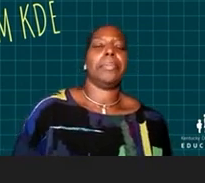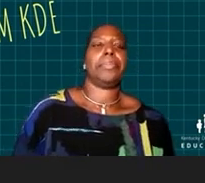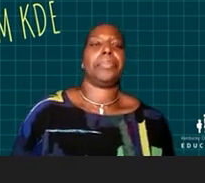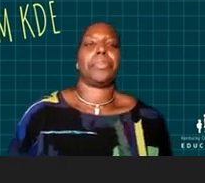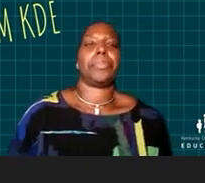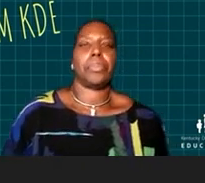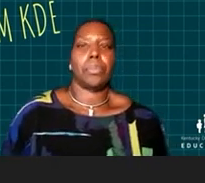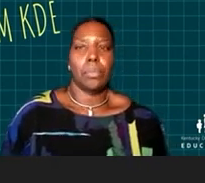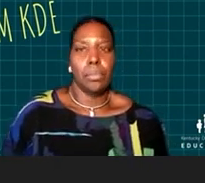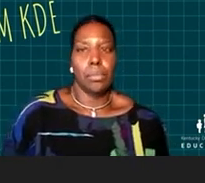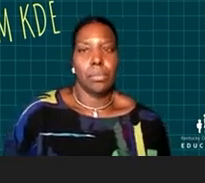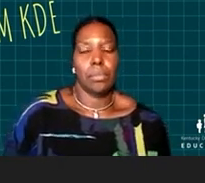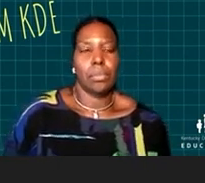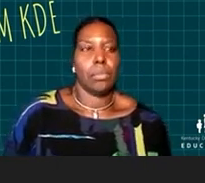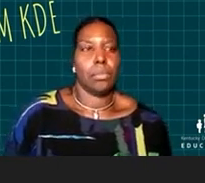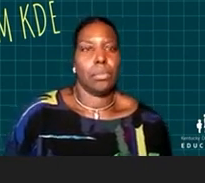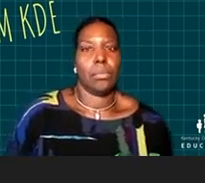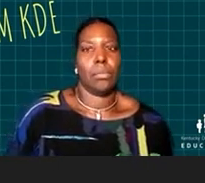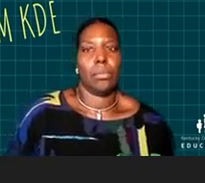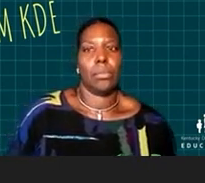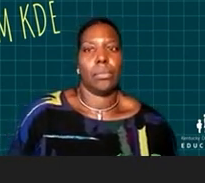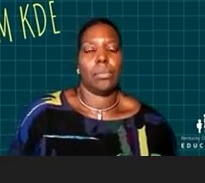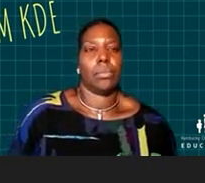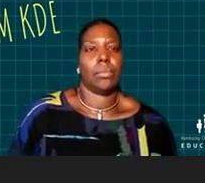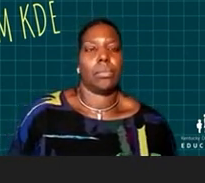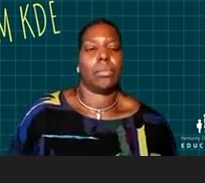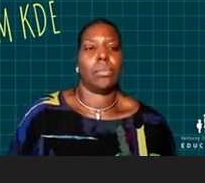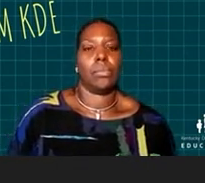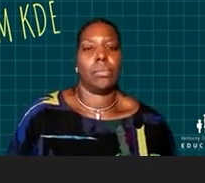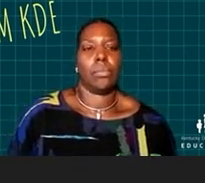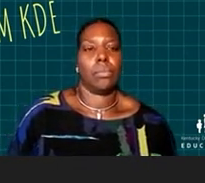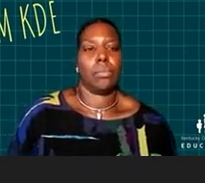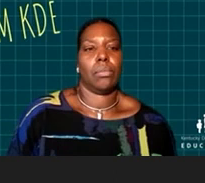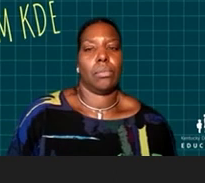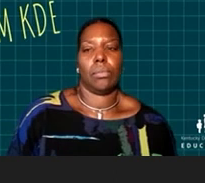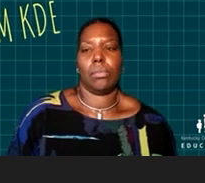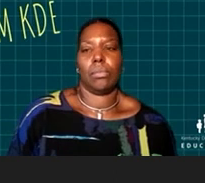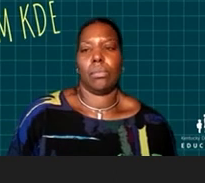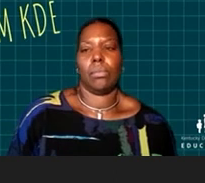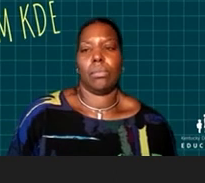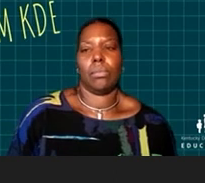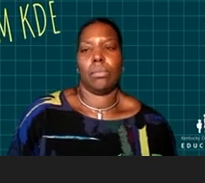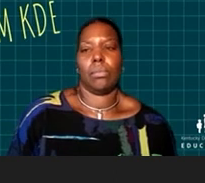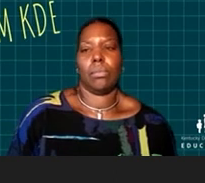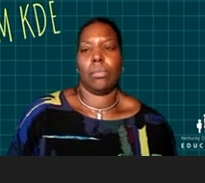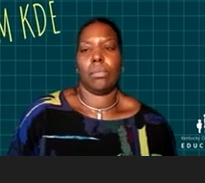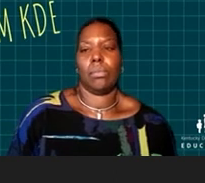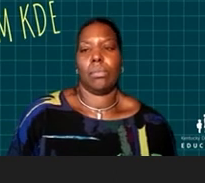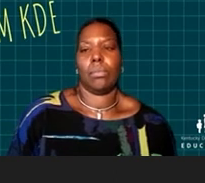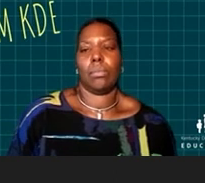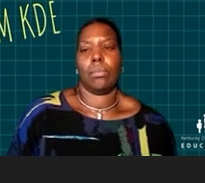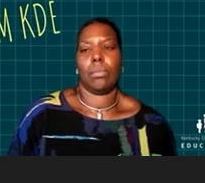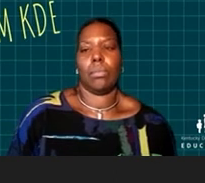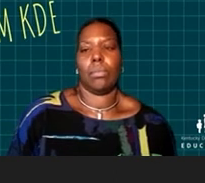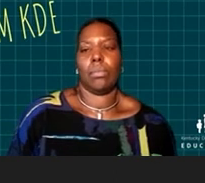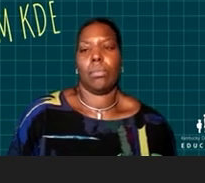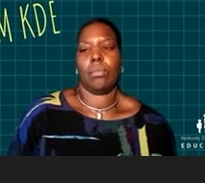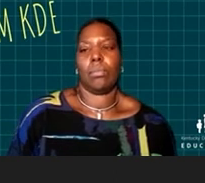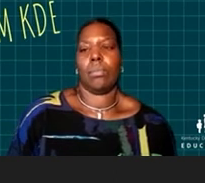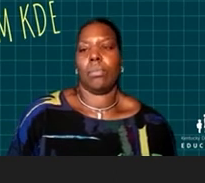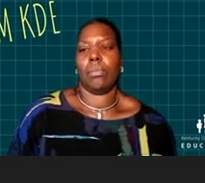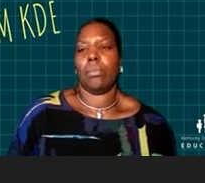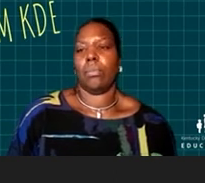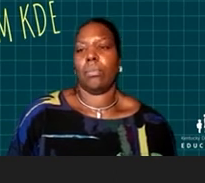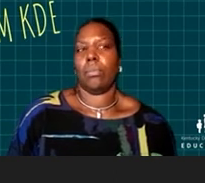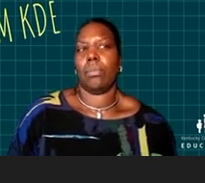funding year for which you initially requested support. In other words, you asked